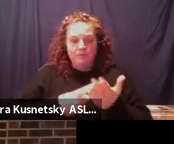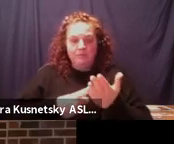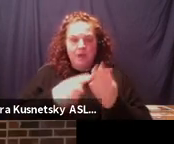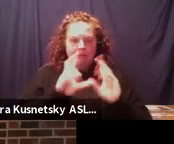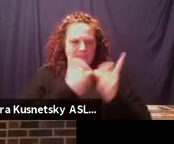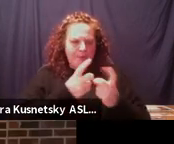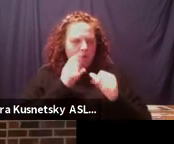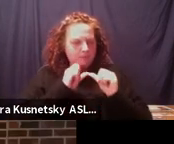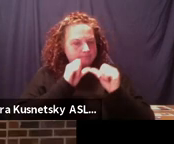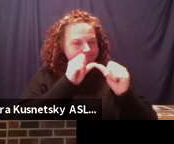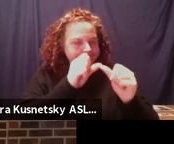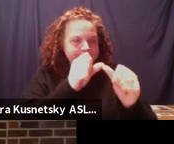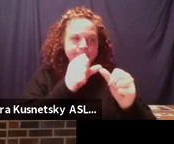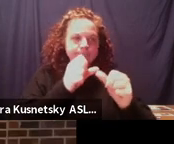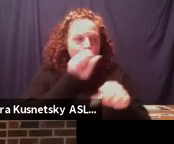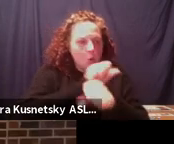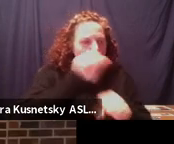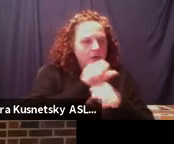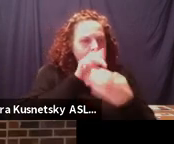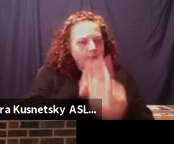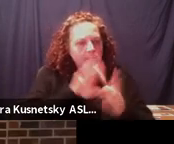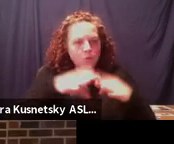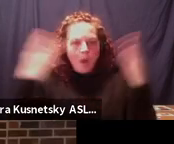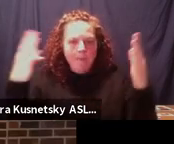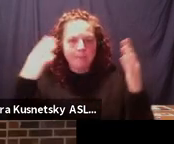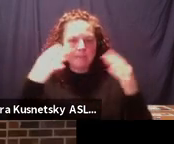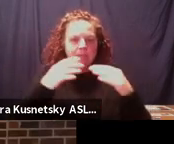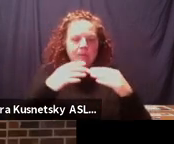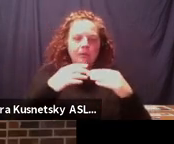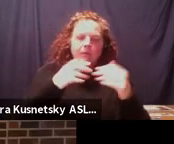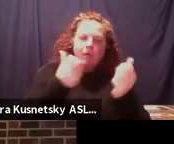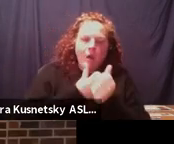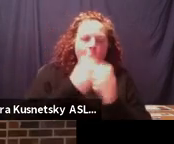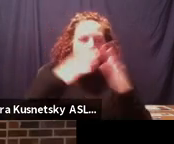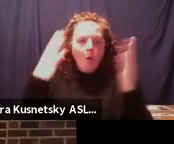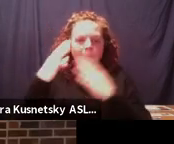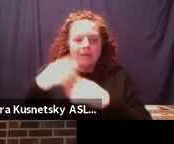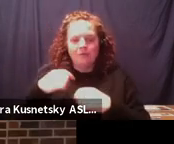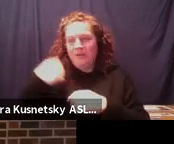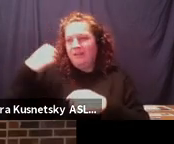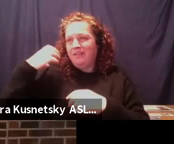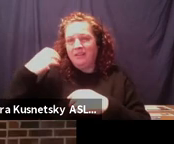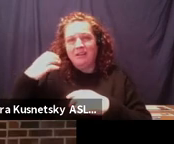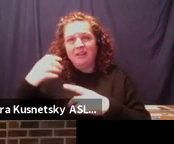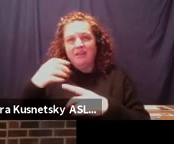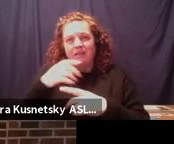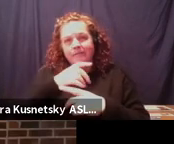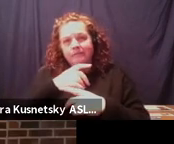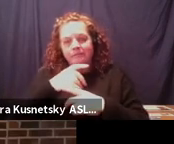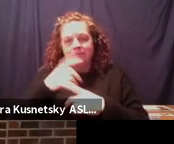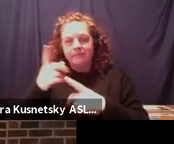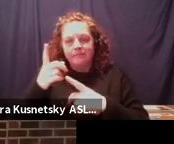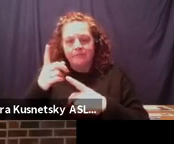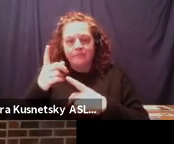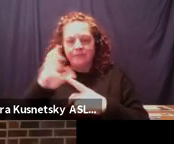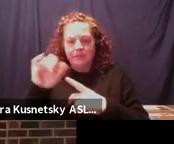of the reopening update with a presentation from Chief Neva Coakley-Grice. I appreciate the conversation that the presentation generated